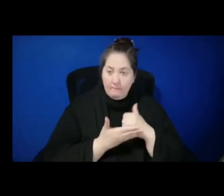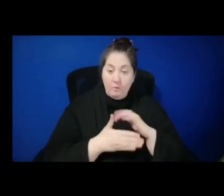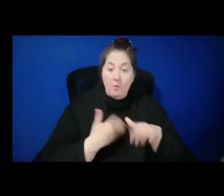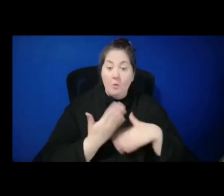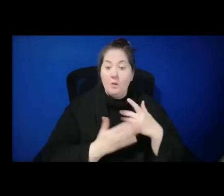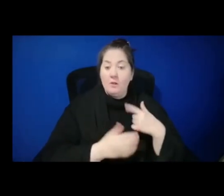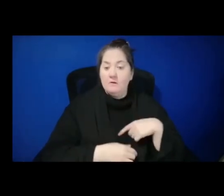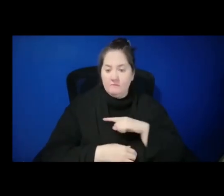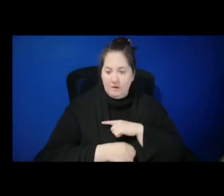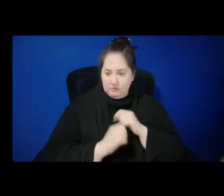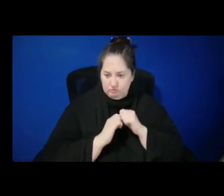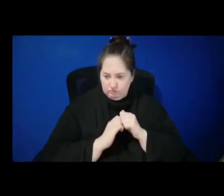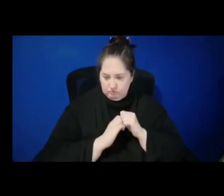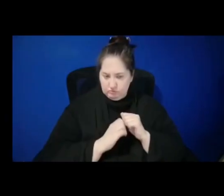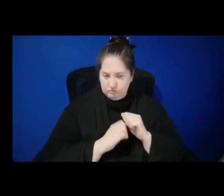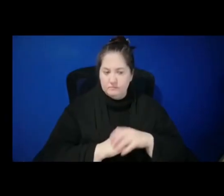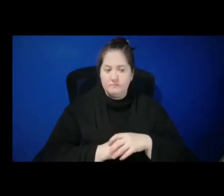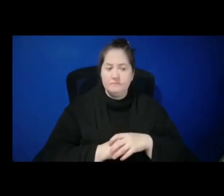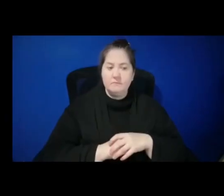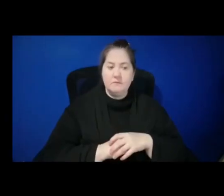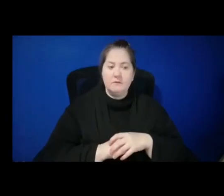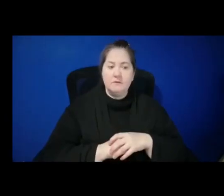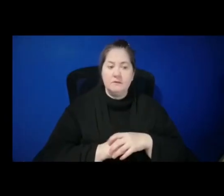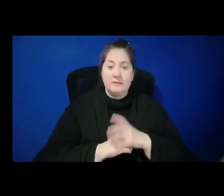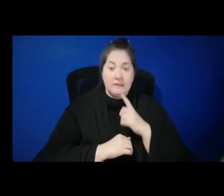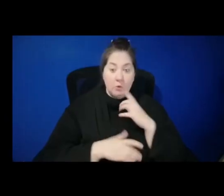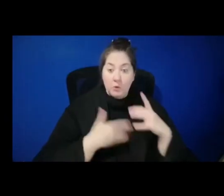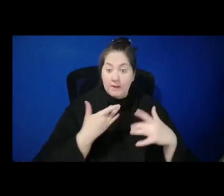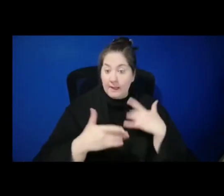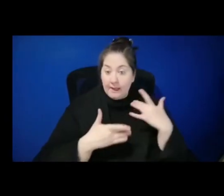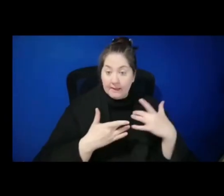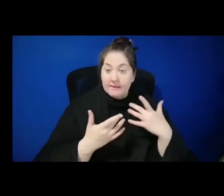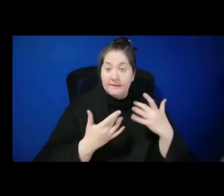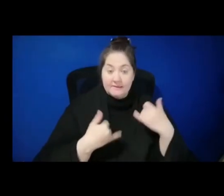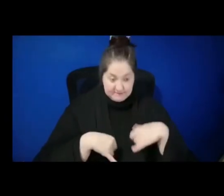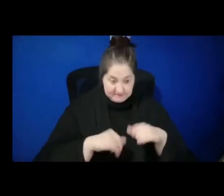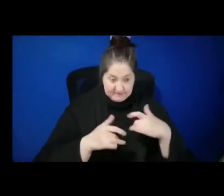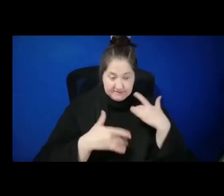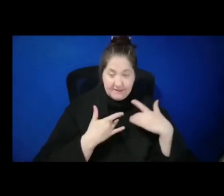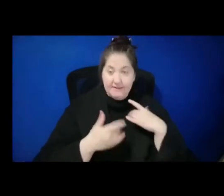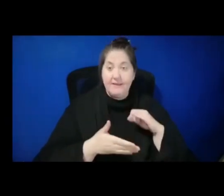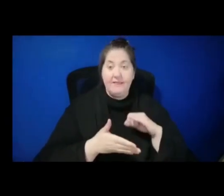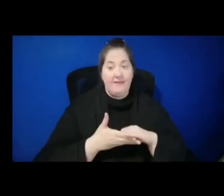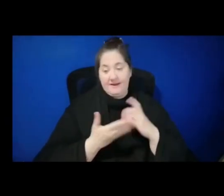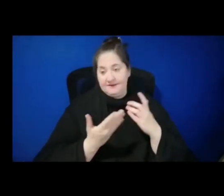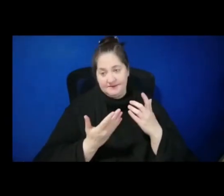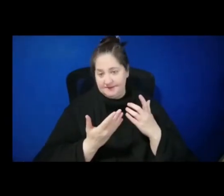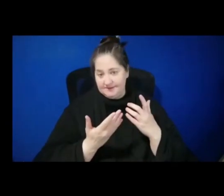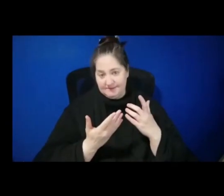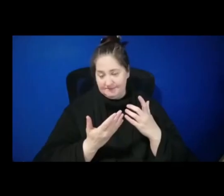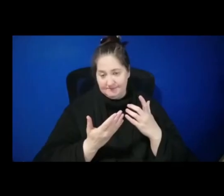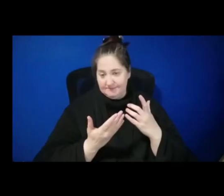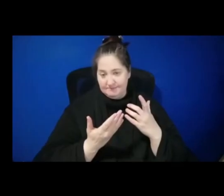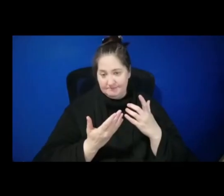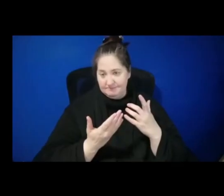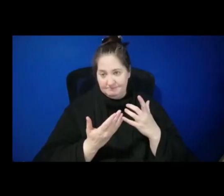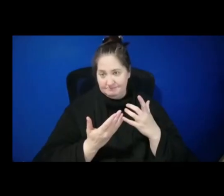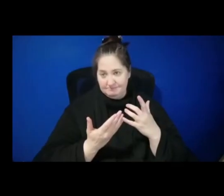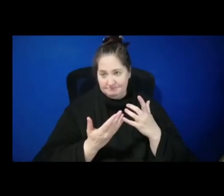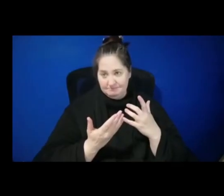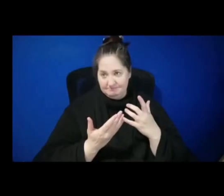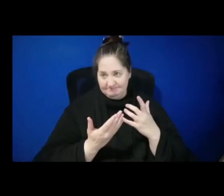us together. So to say that she was excited about it and still is an understatement. I finished the